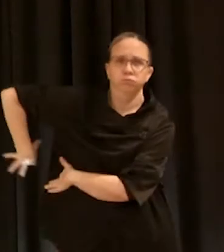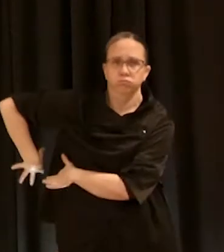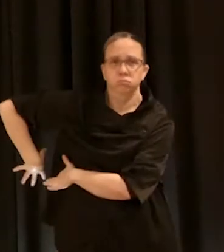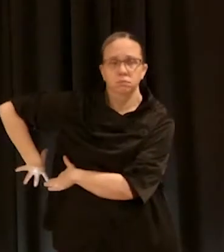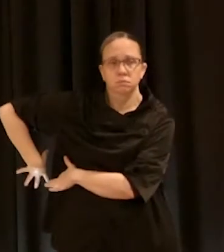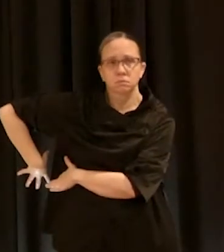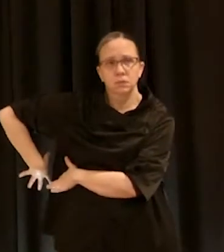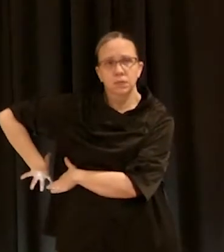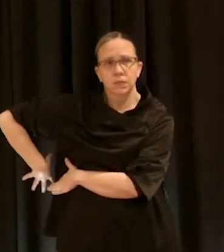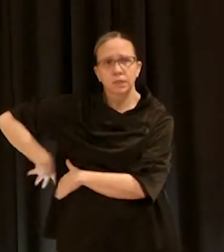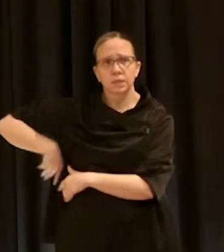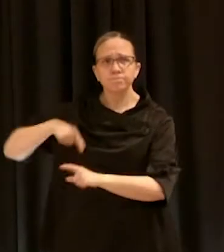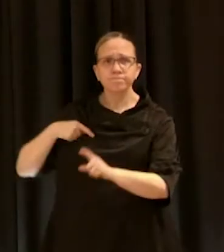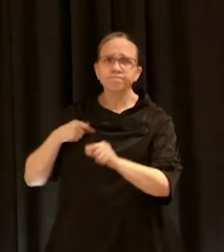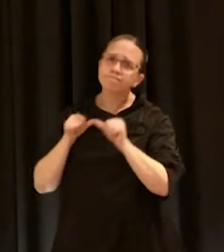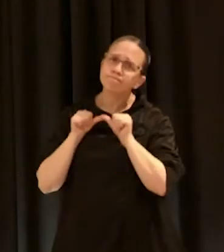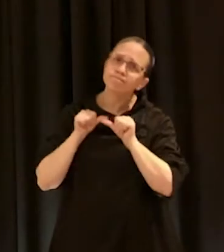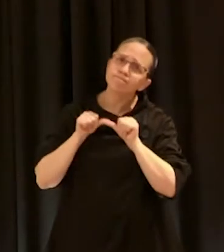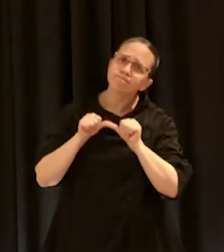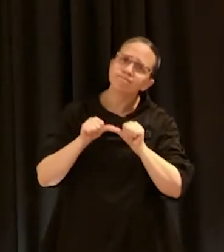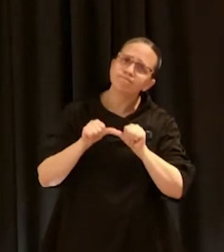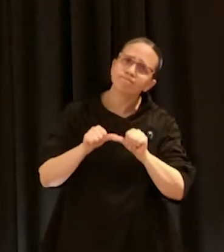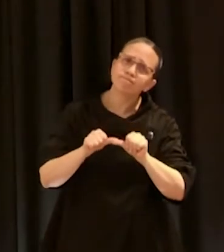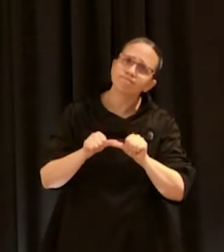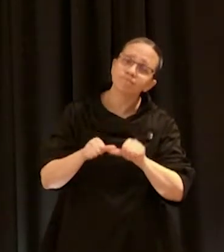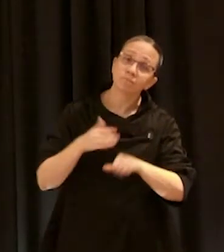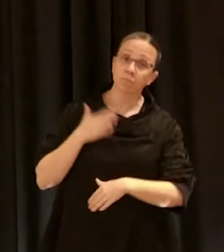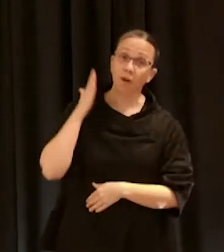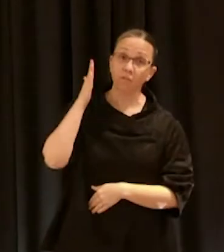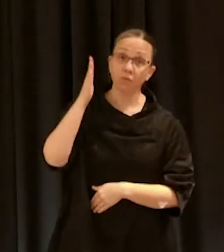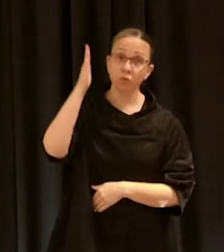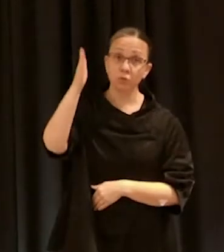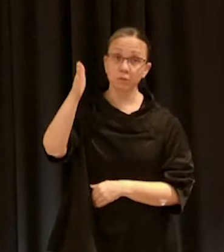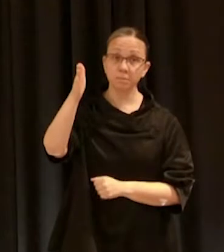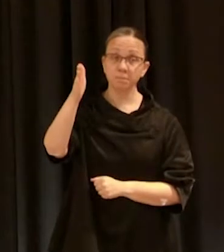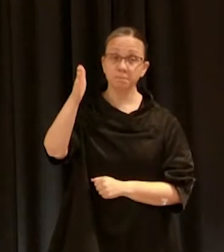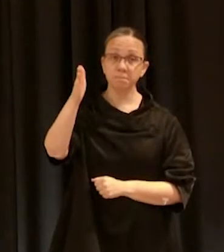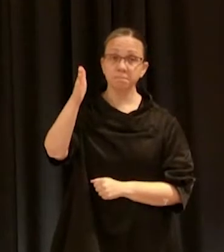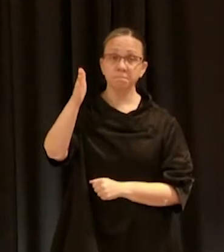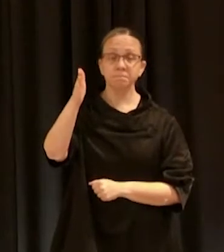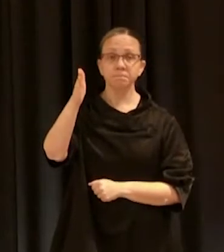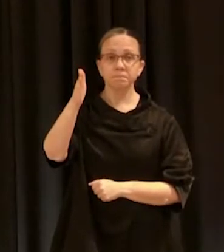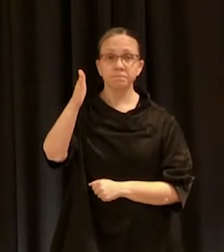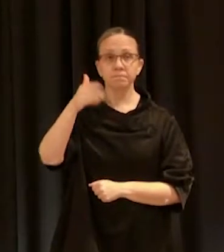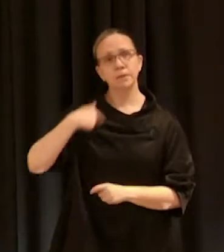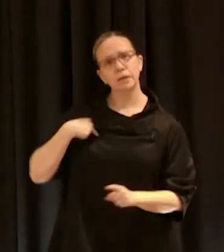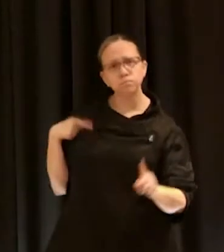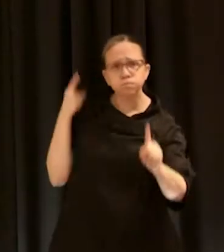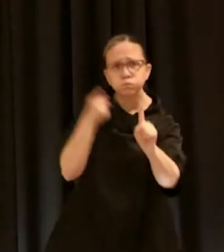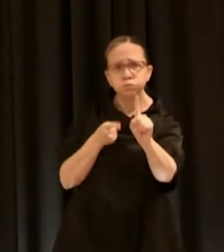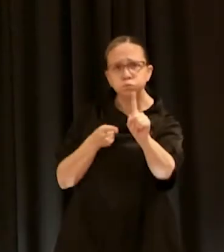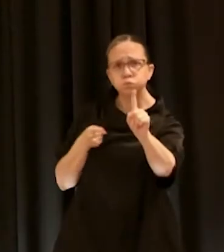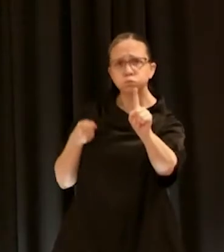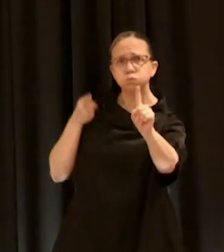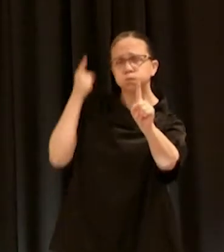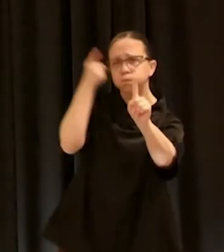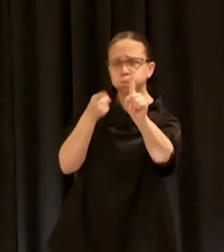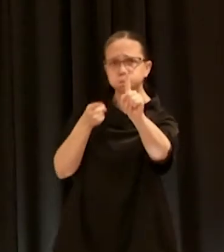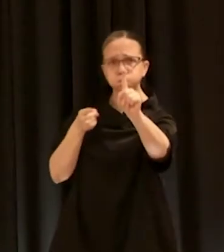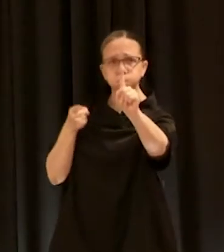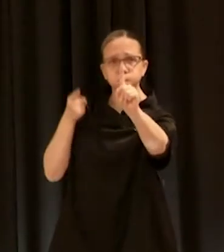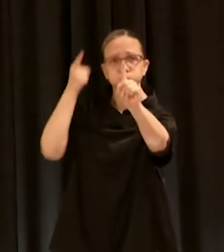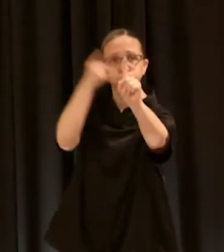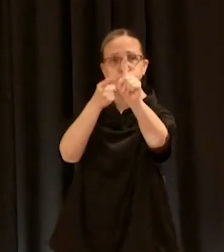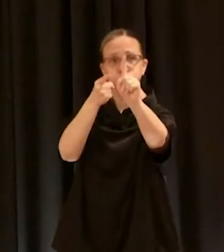behind, reaching forth unto those things which are before, I press toward